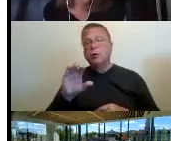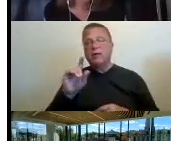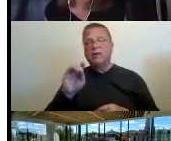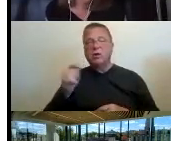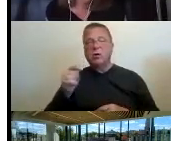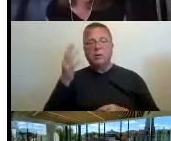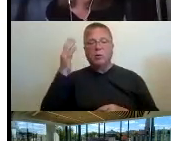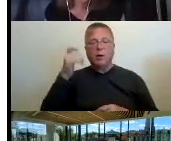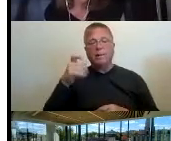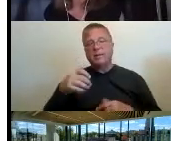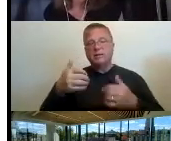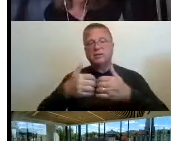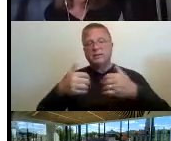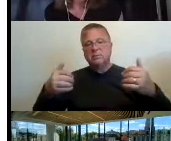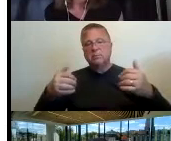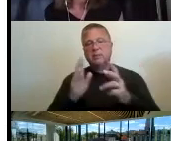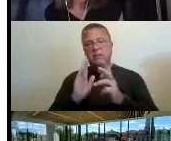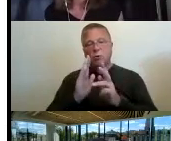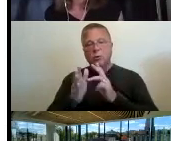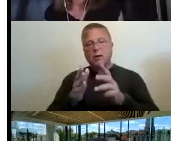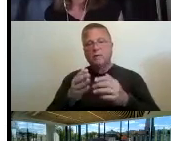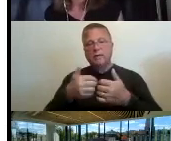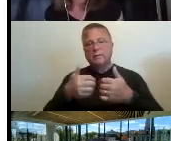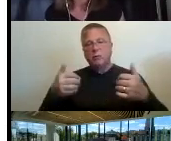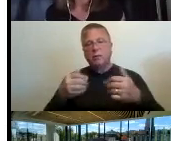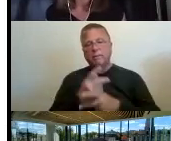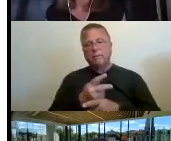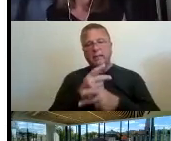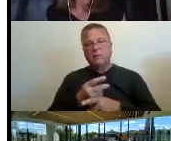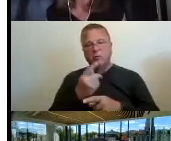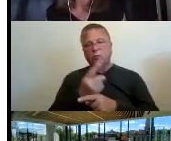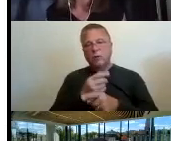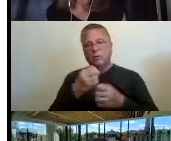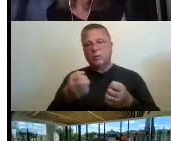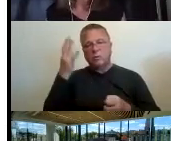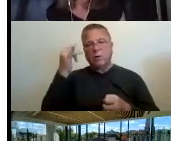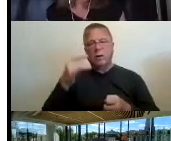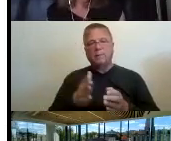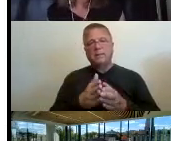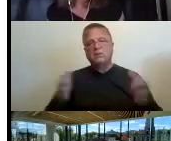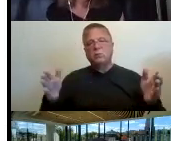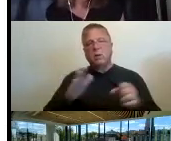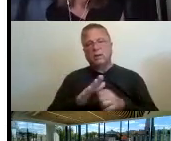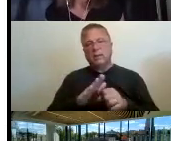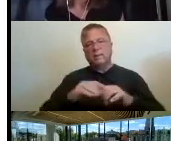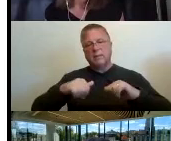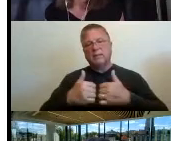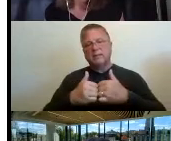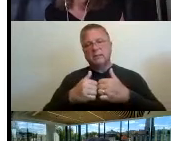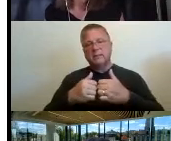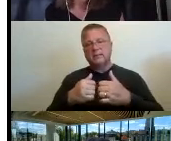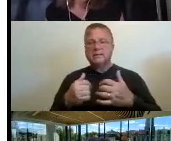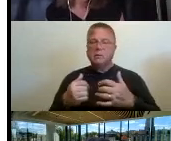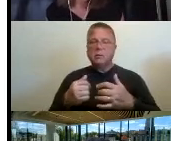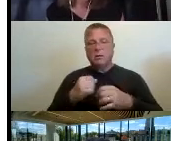median, and so you're splitting the traffic between it. You can maintain it with conventional equipment because it's wide enough. The challenge is, again, effectively